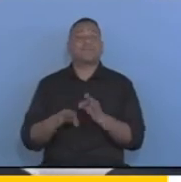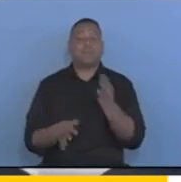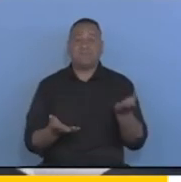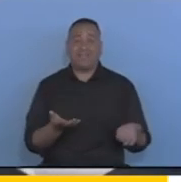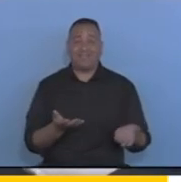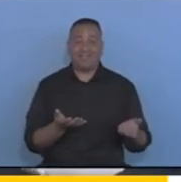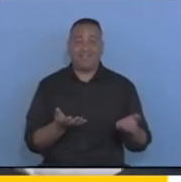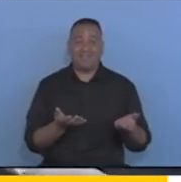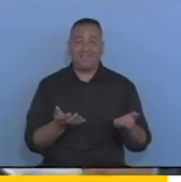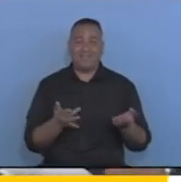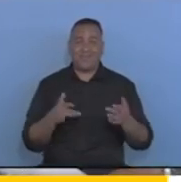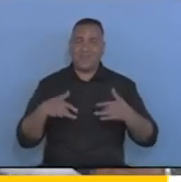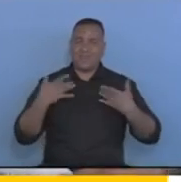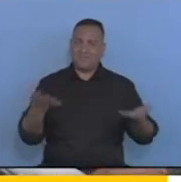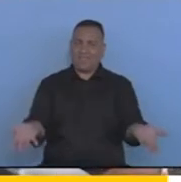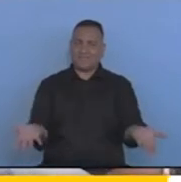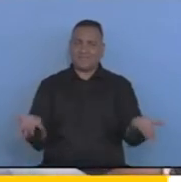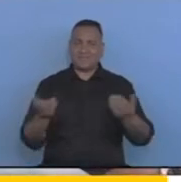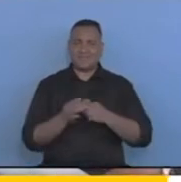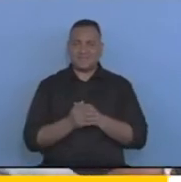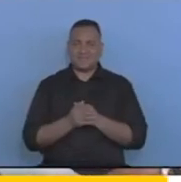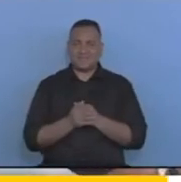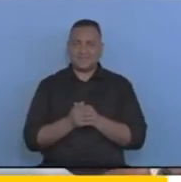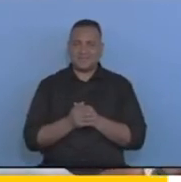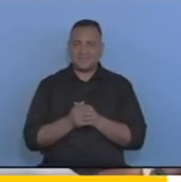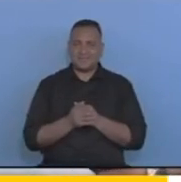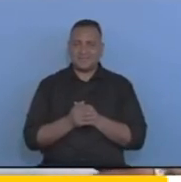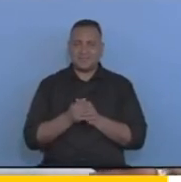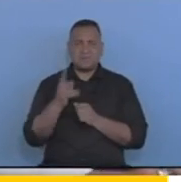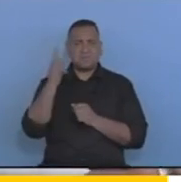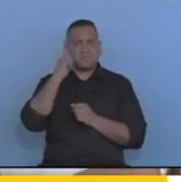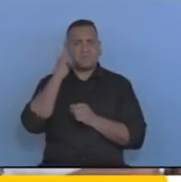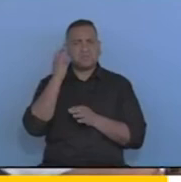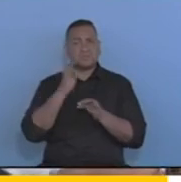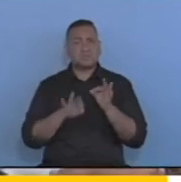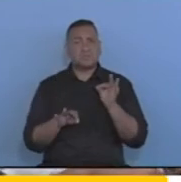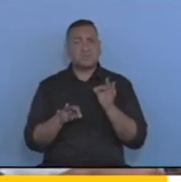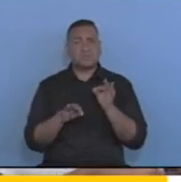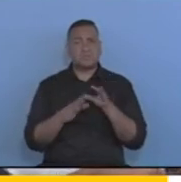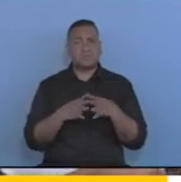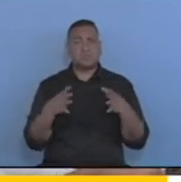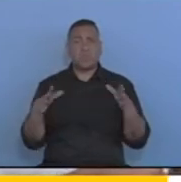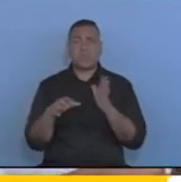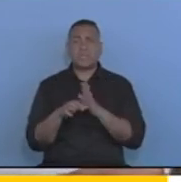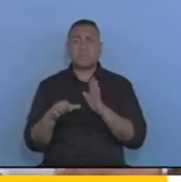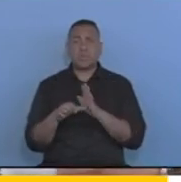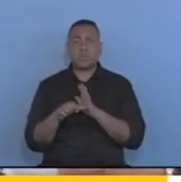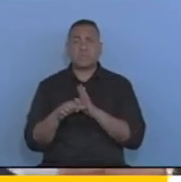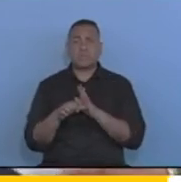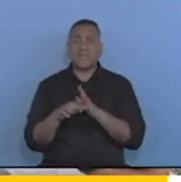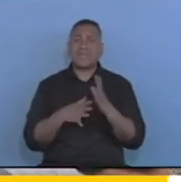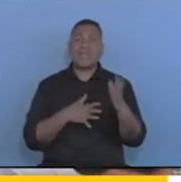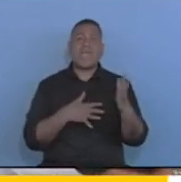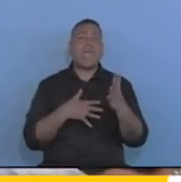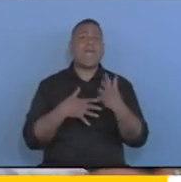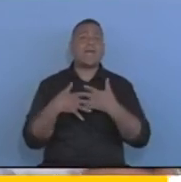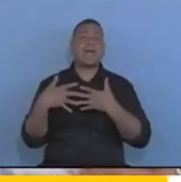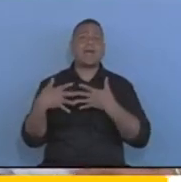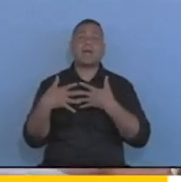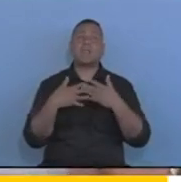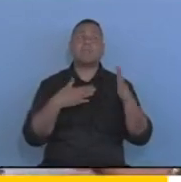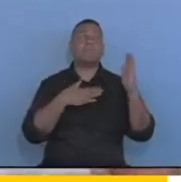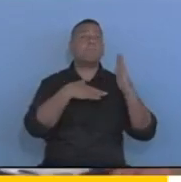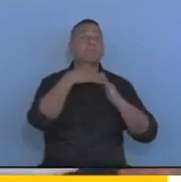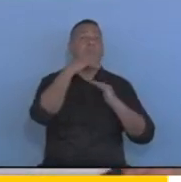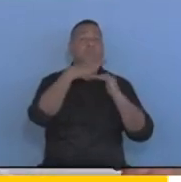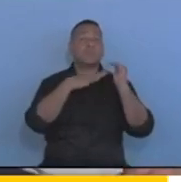life. Yes. Exactly. It is probably the most important thing in any structure. Yes, it is. Essentially, if you